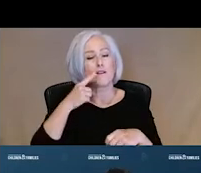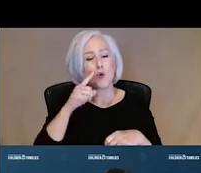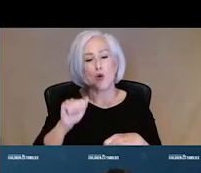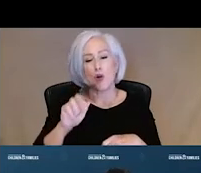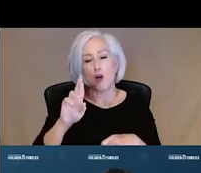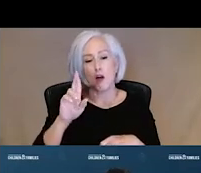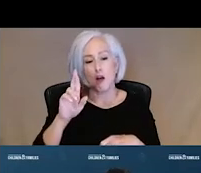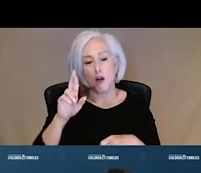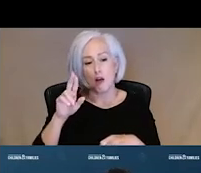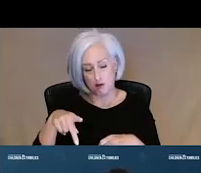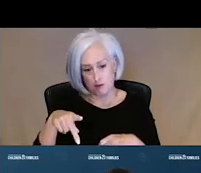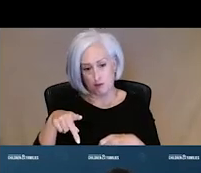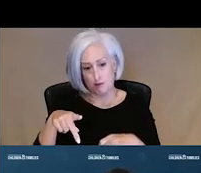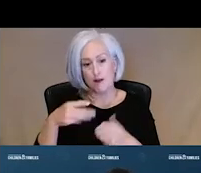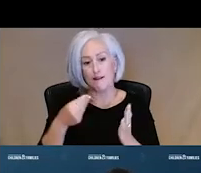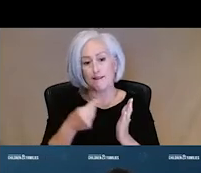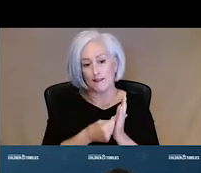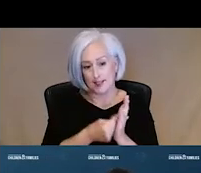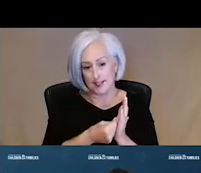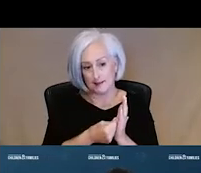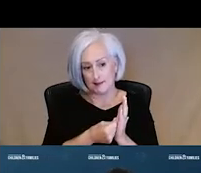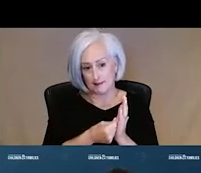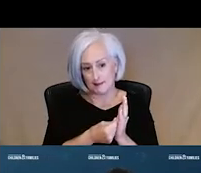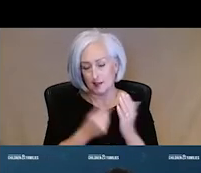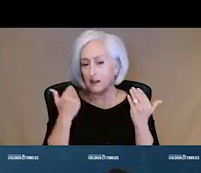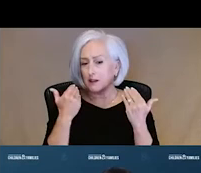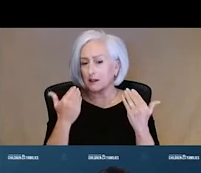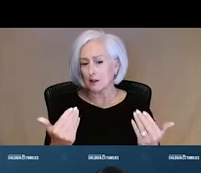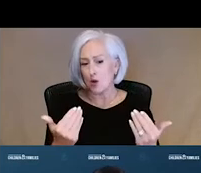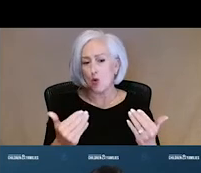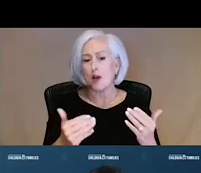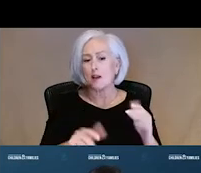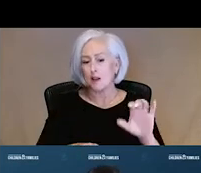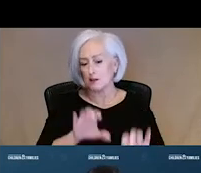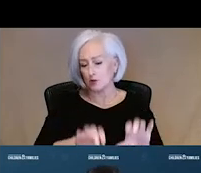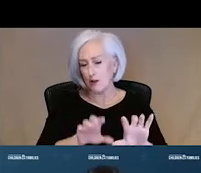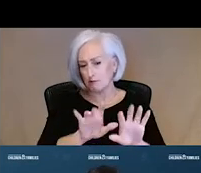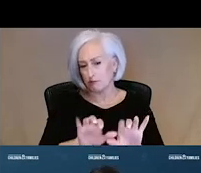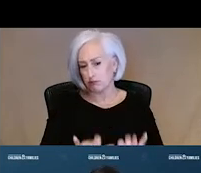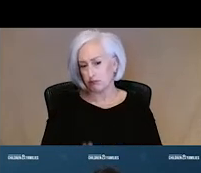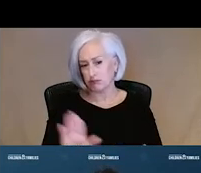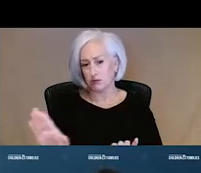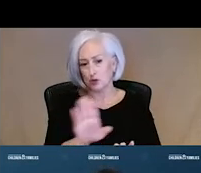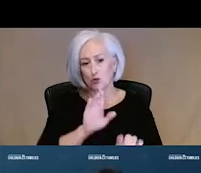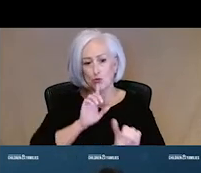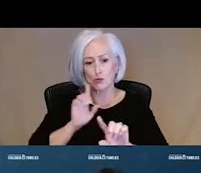You can go ahead and share your thoughts in the chat. We've heard some of these examples so far.